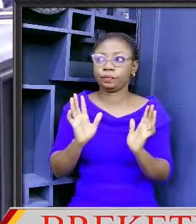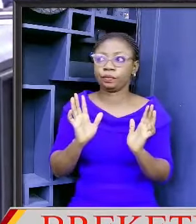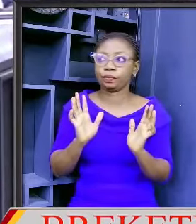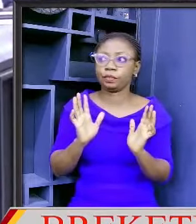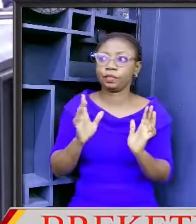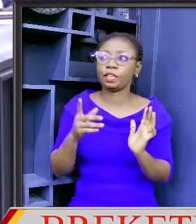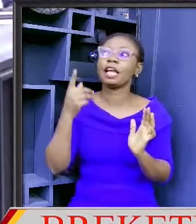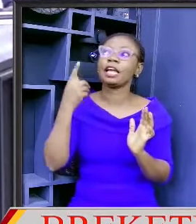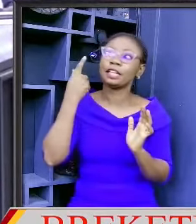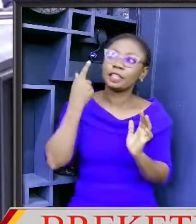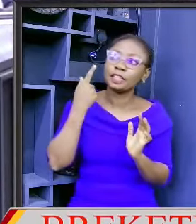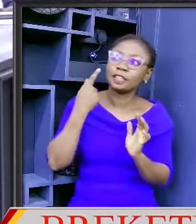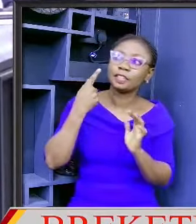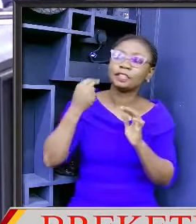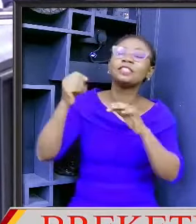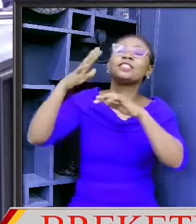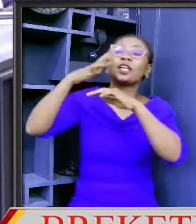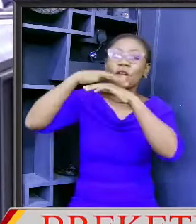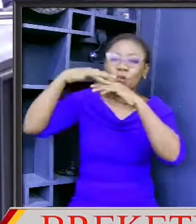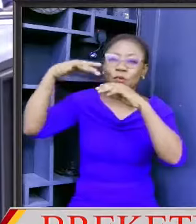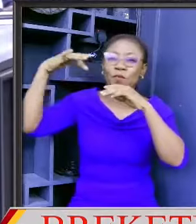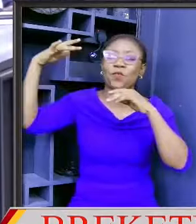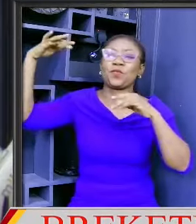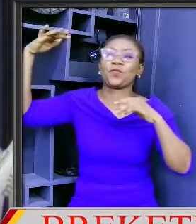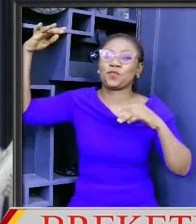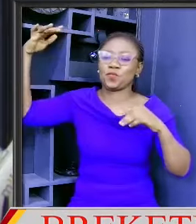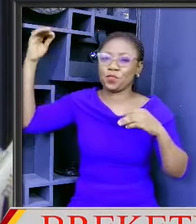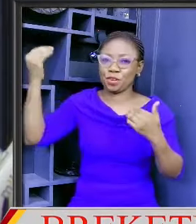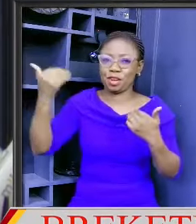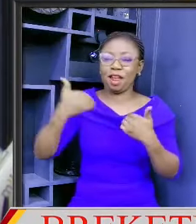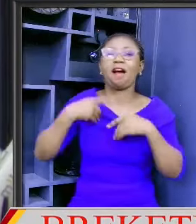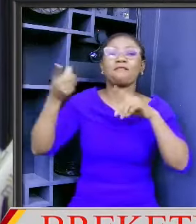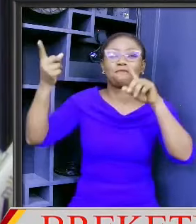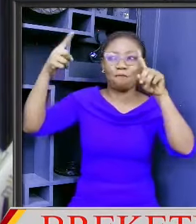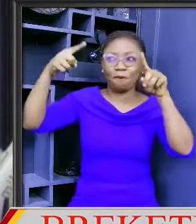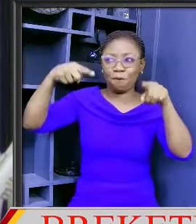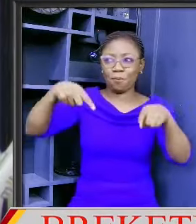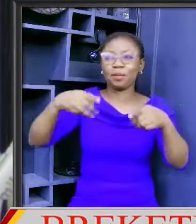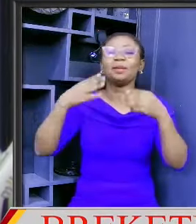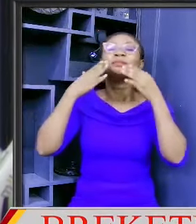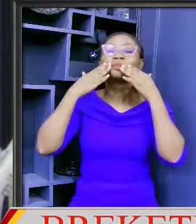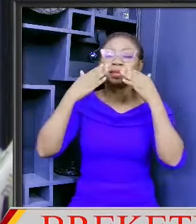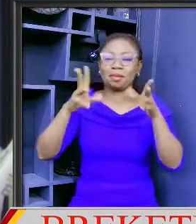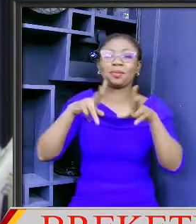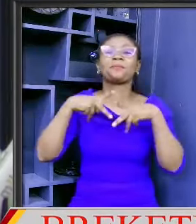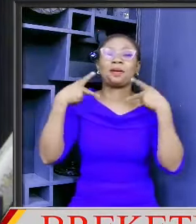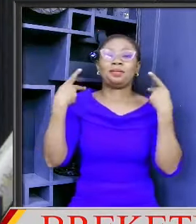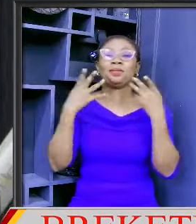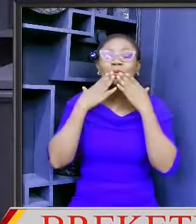Yeah. Yeah. Thank you. Thank you, Pastor. Thank you, Pastor. Thank you, Pastor. Thank you, Pastor.